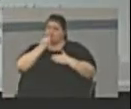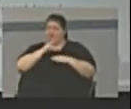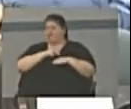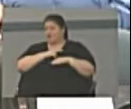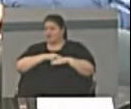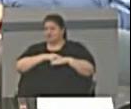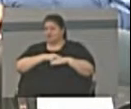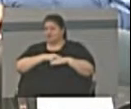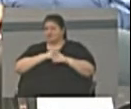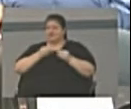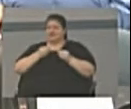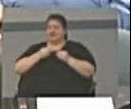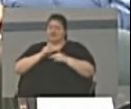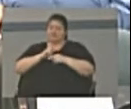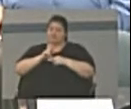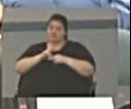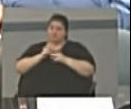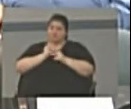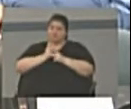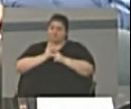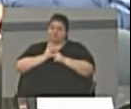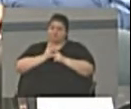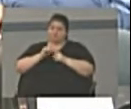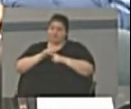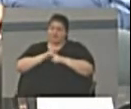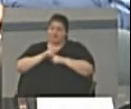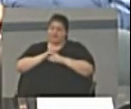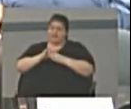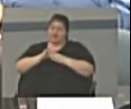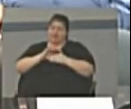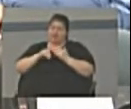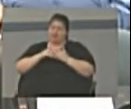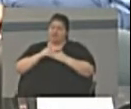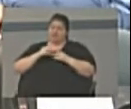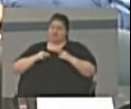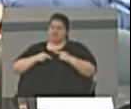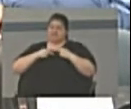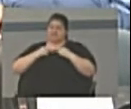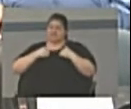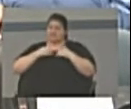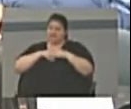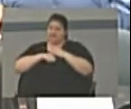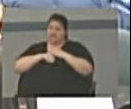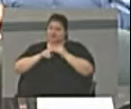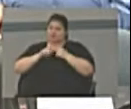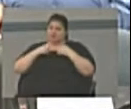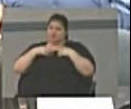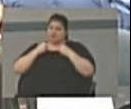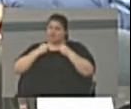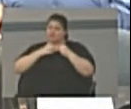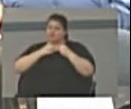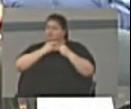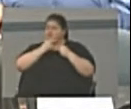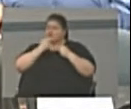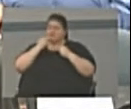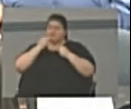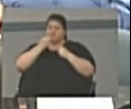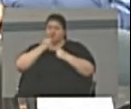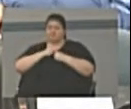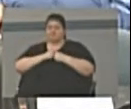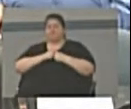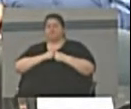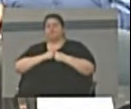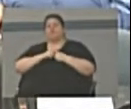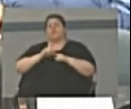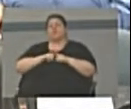land use practices to make sure that all our residents have equal access to healthy and nutritious foods. We'll also be looking at public